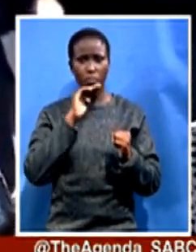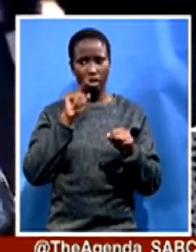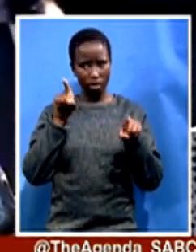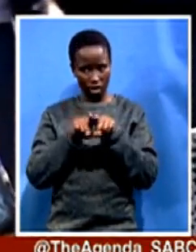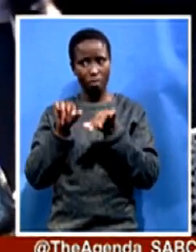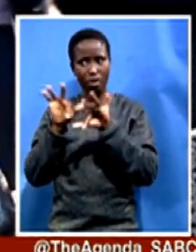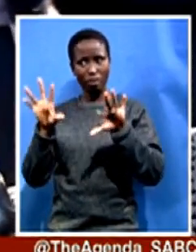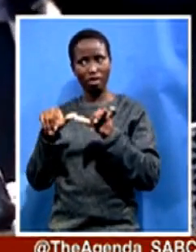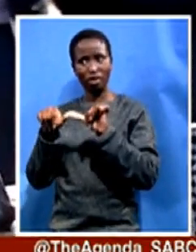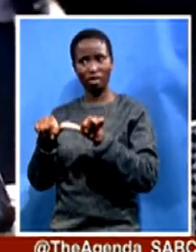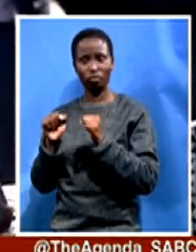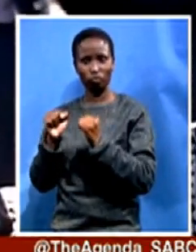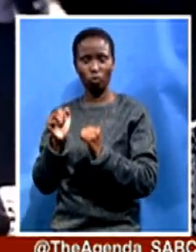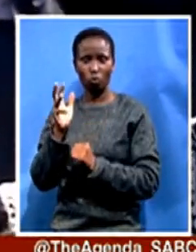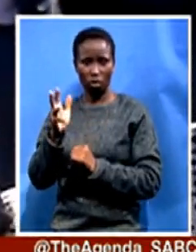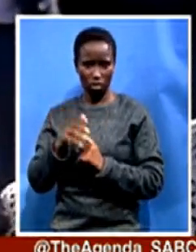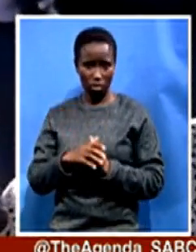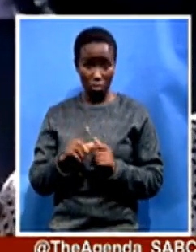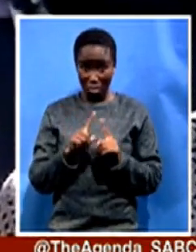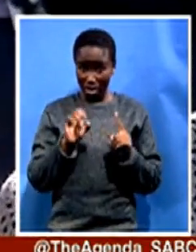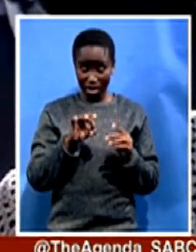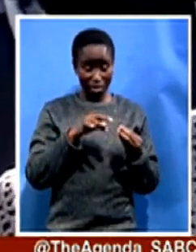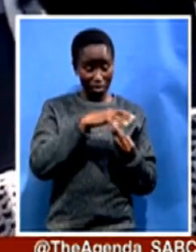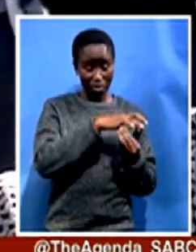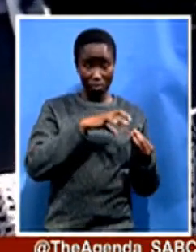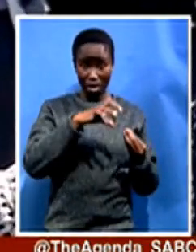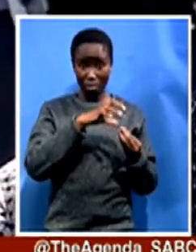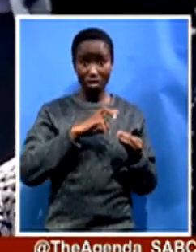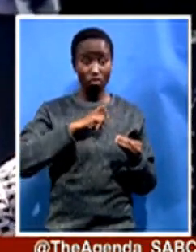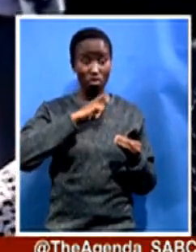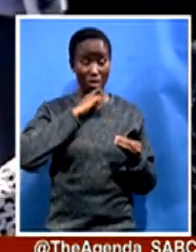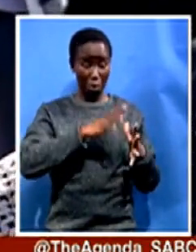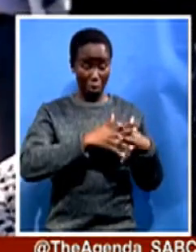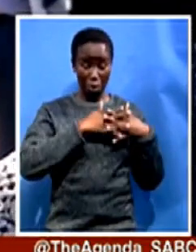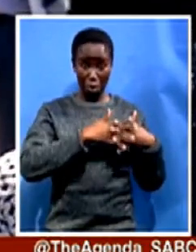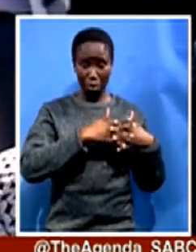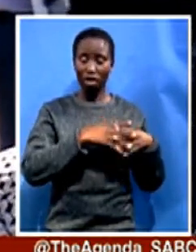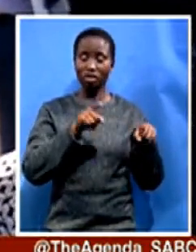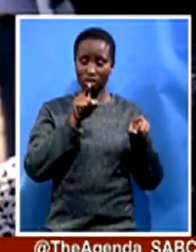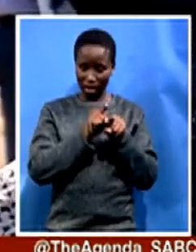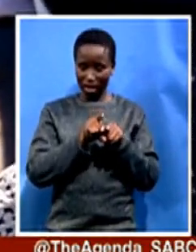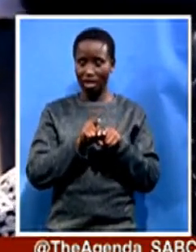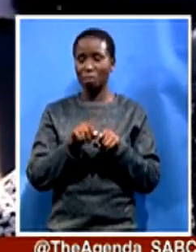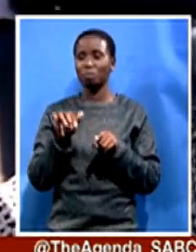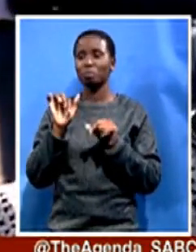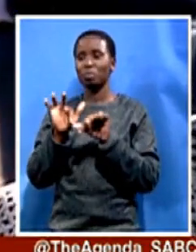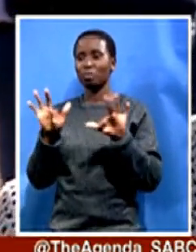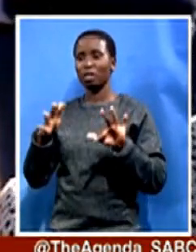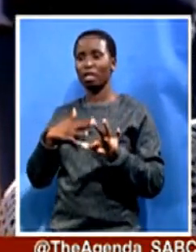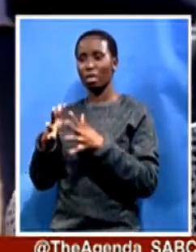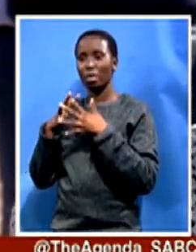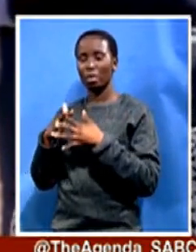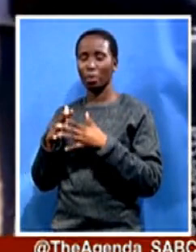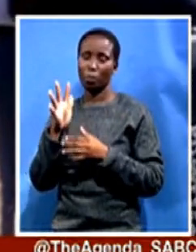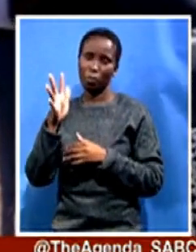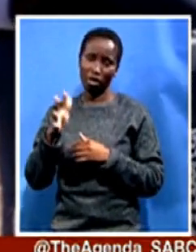tension, then it might spill out outside the royal family. So we are pleading with them